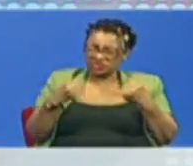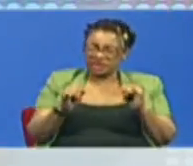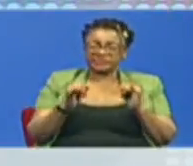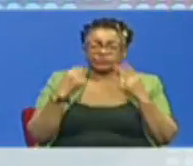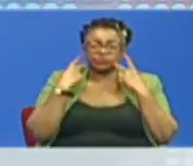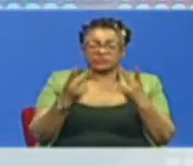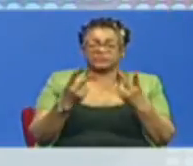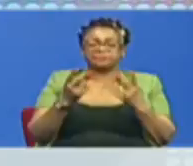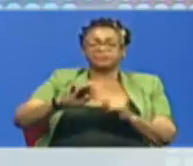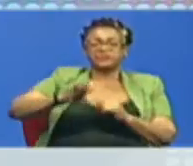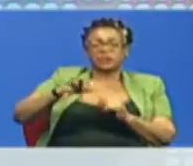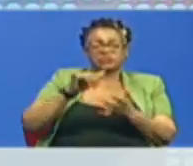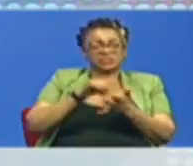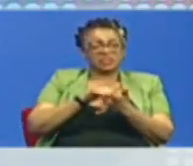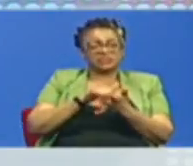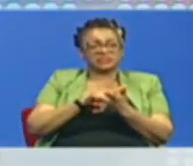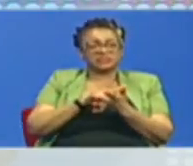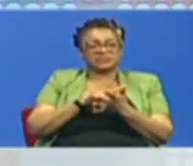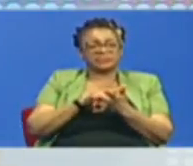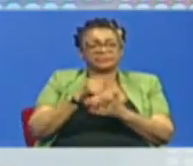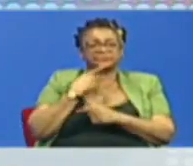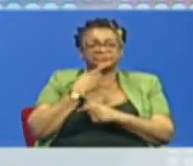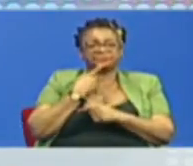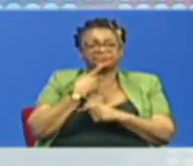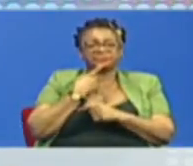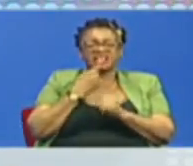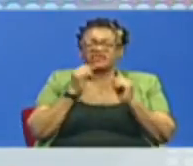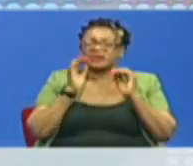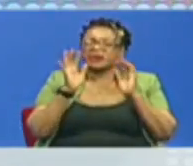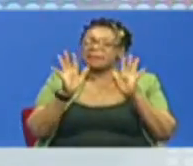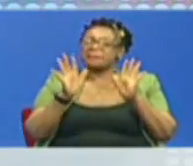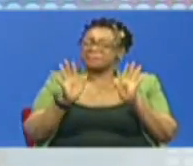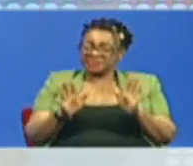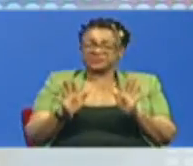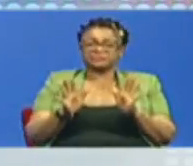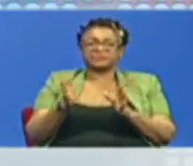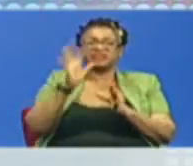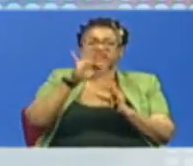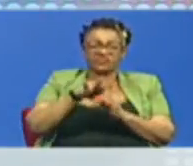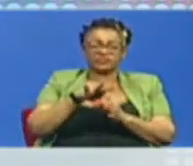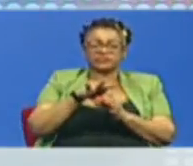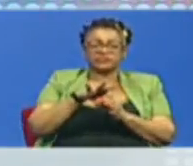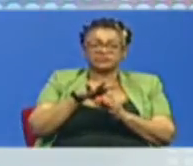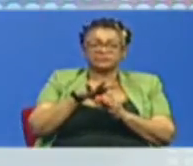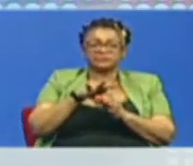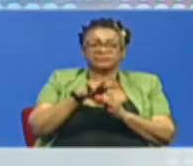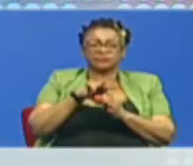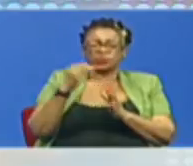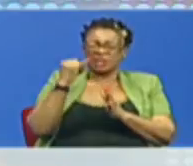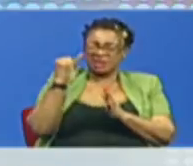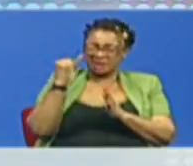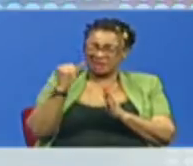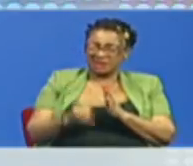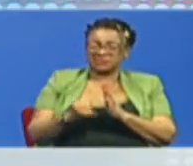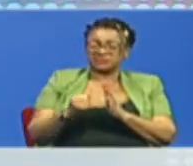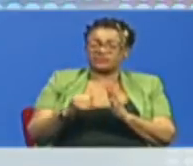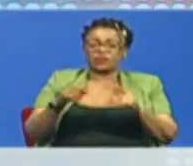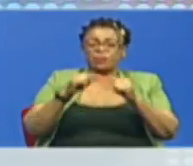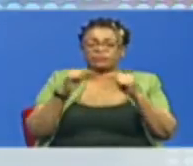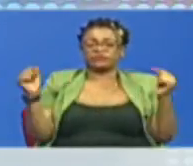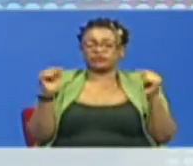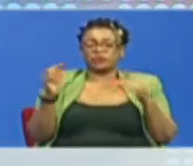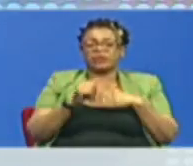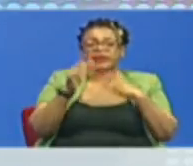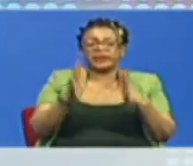those counties that has been said to have campaigned and actually voted almost to the last man for opposition leader Raila Odinga.